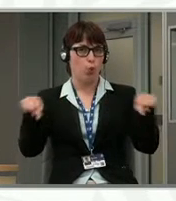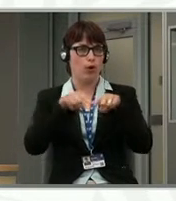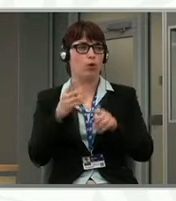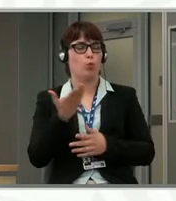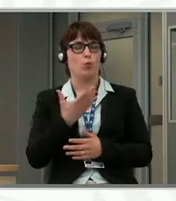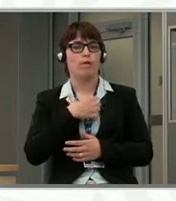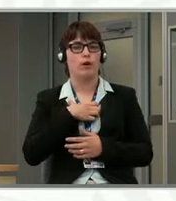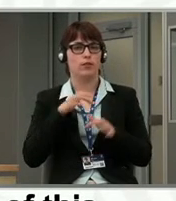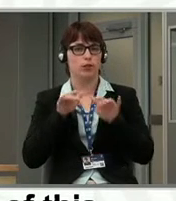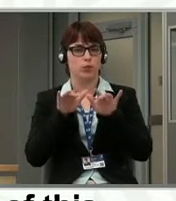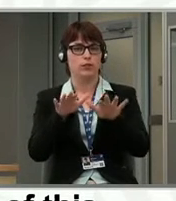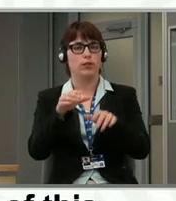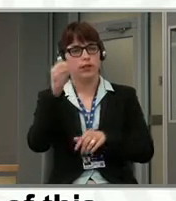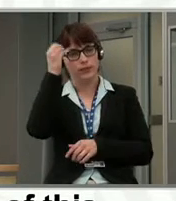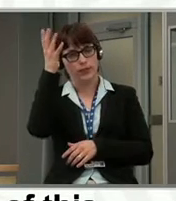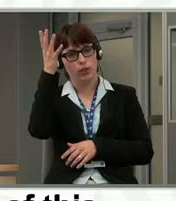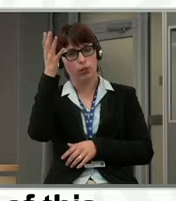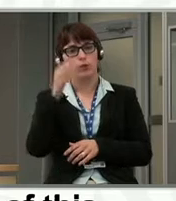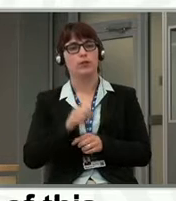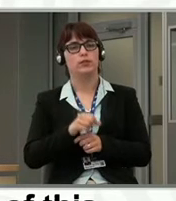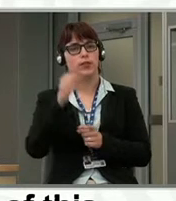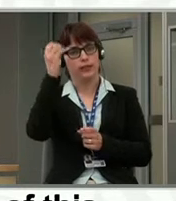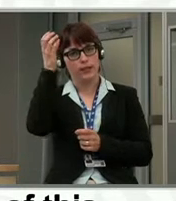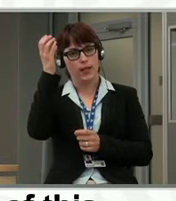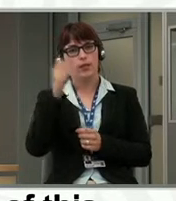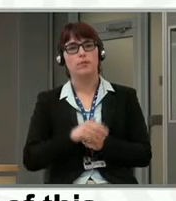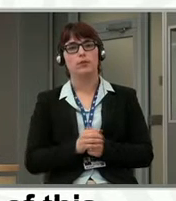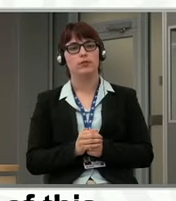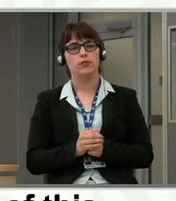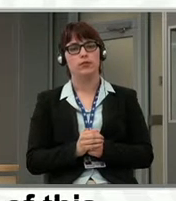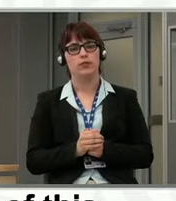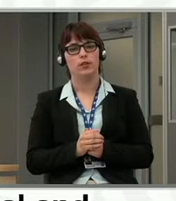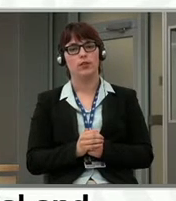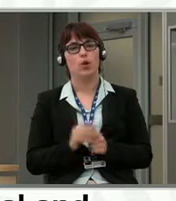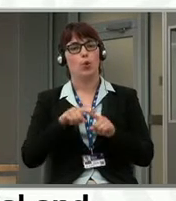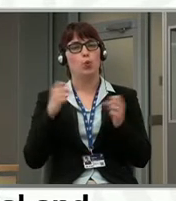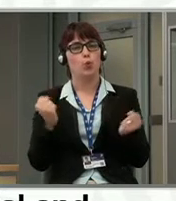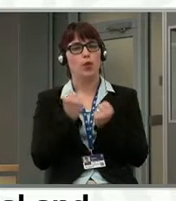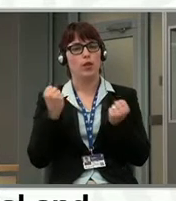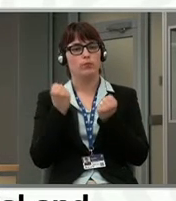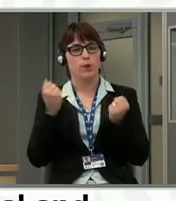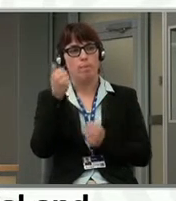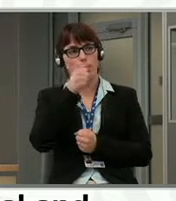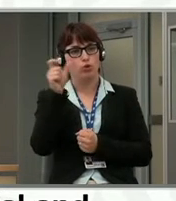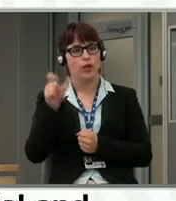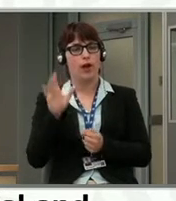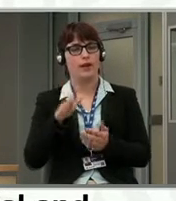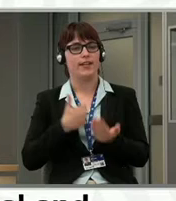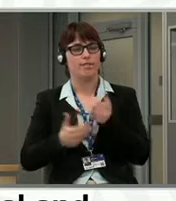I would like to touch upon various social and economic problems that have to be solved